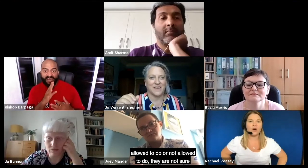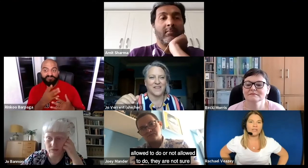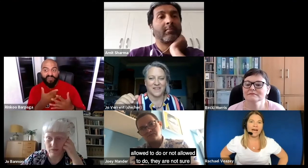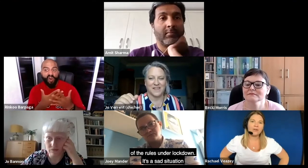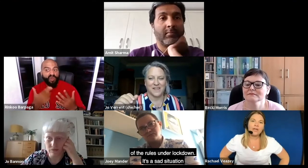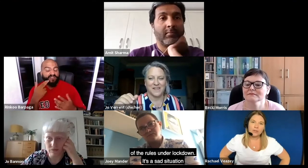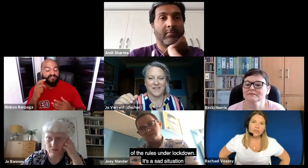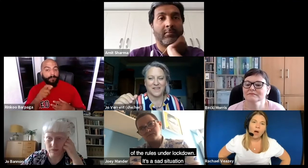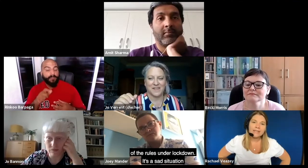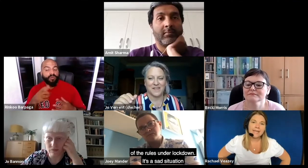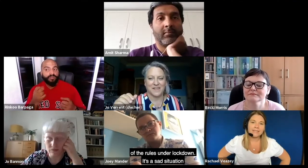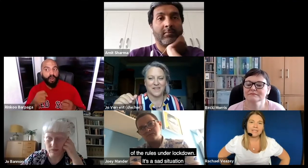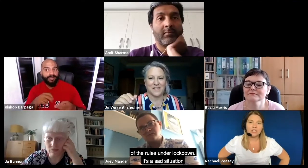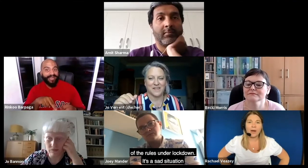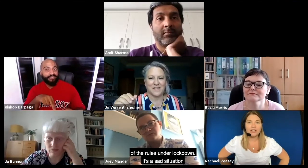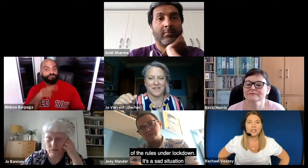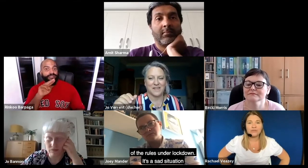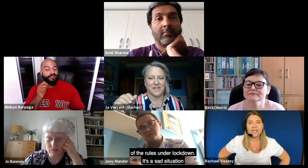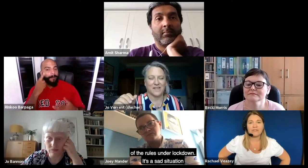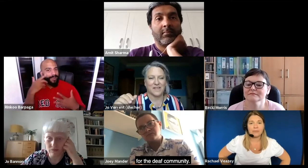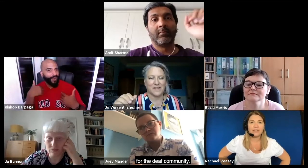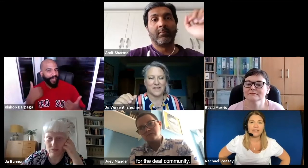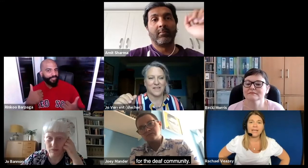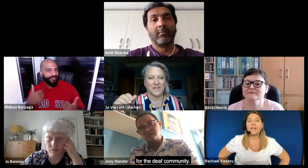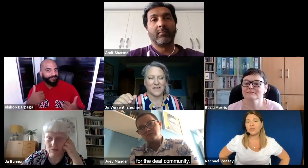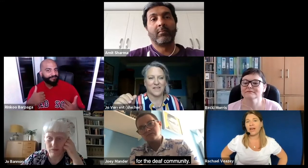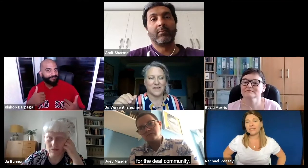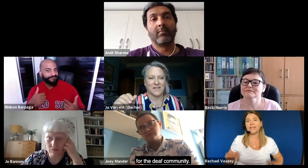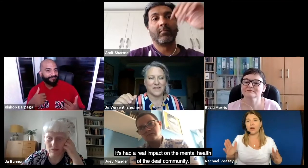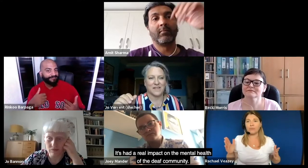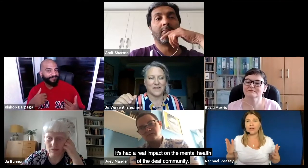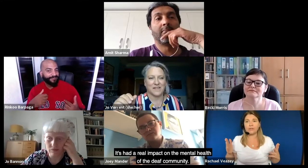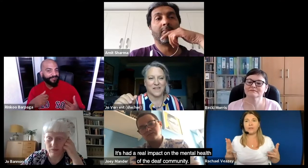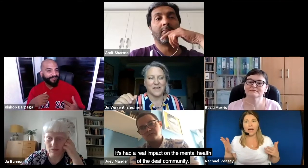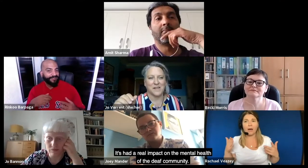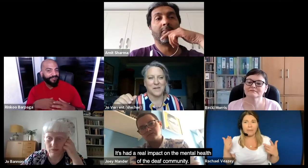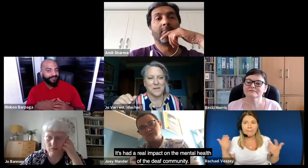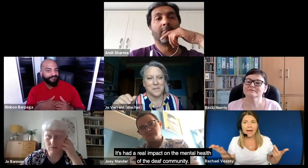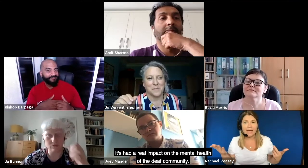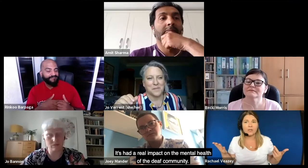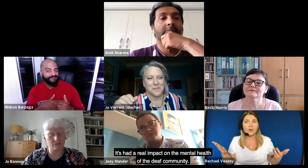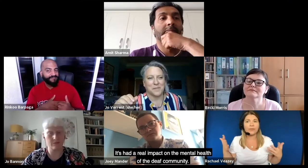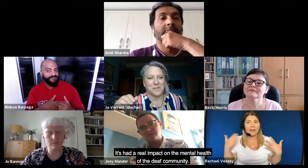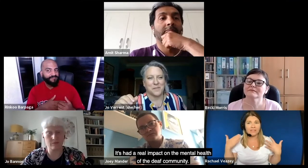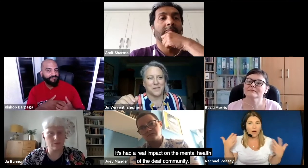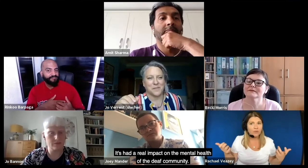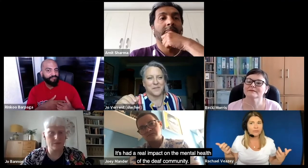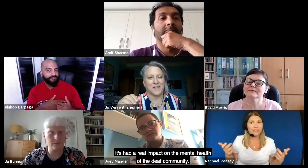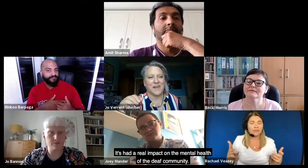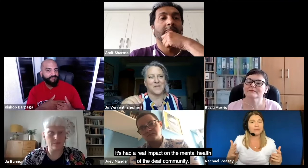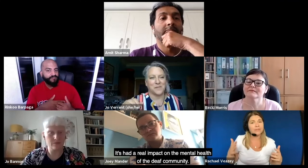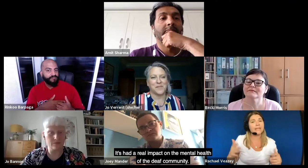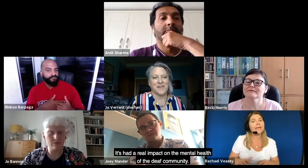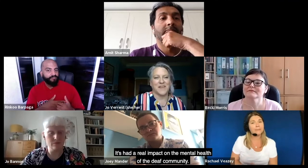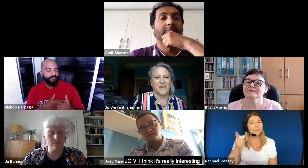under lockdown. So it's quite a sad situation for the deaf community. So that's had a real impact on the mental health of the